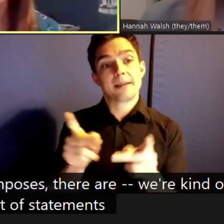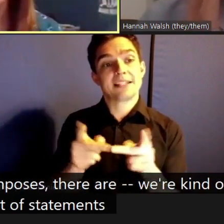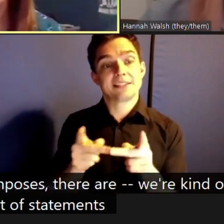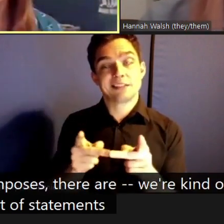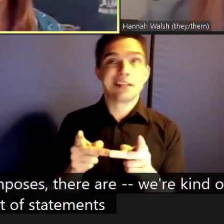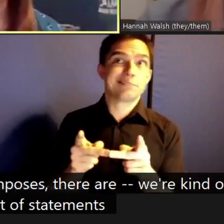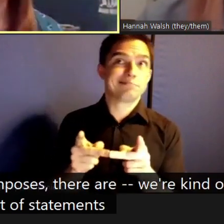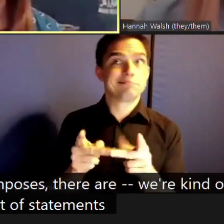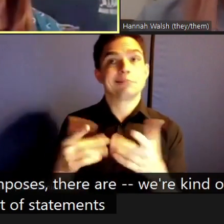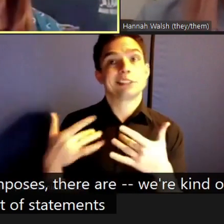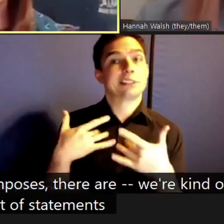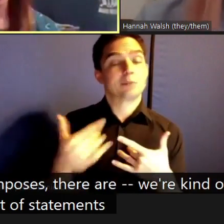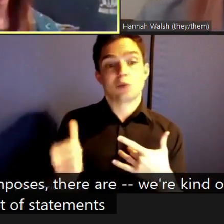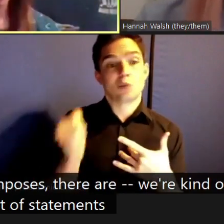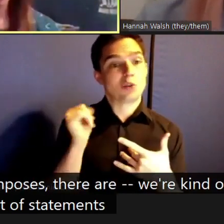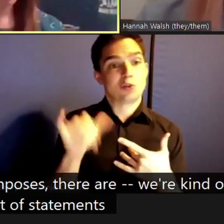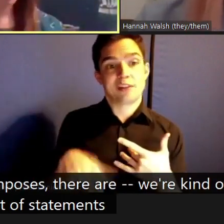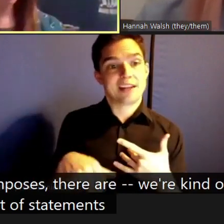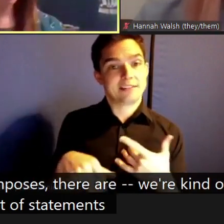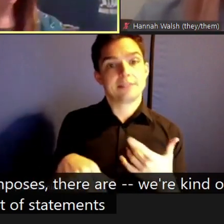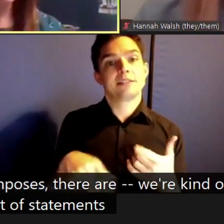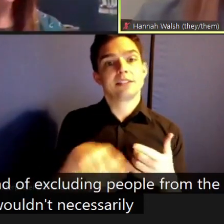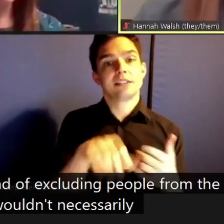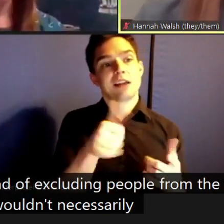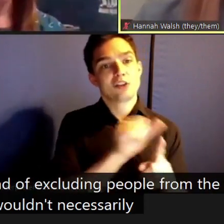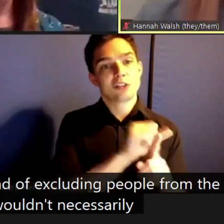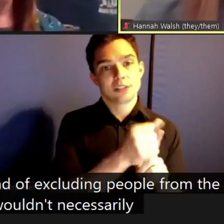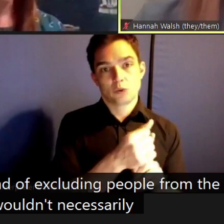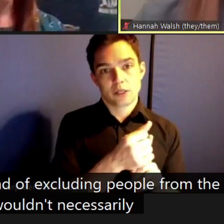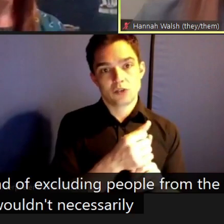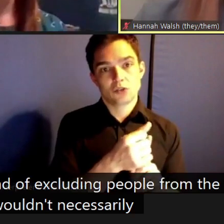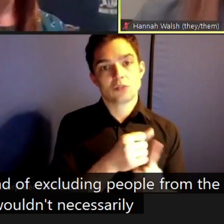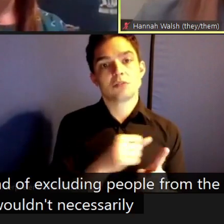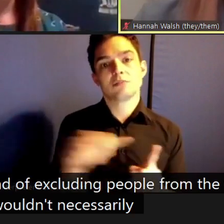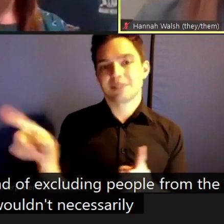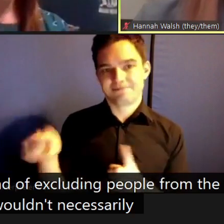necessarily be excluding under other situations.